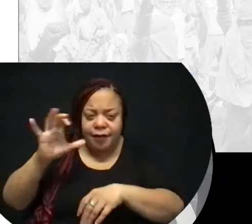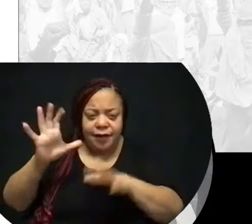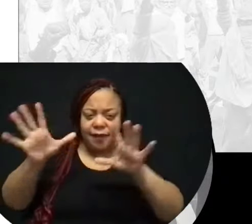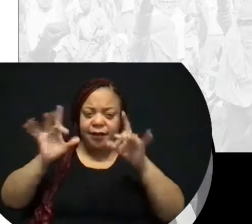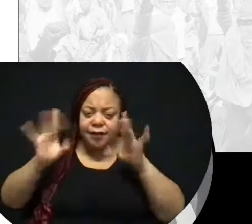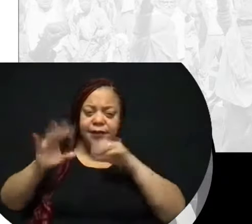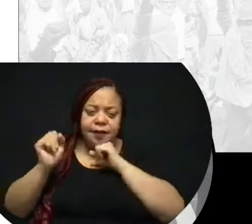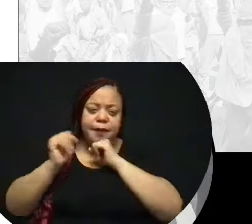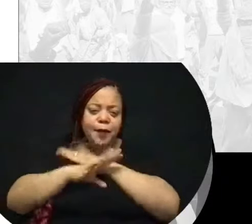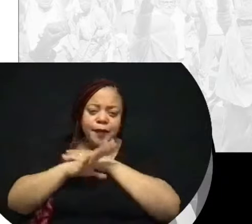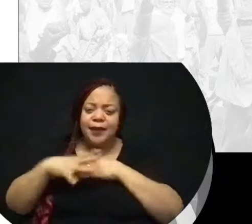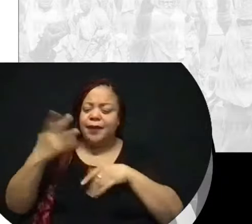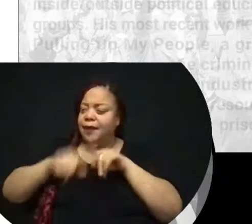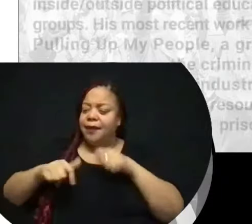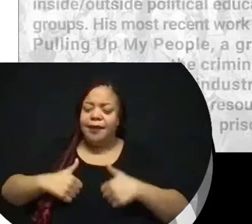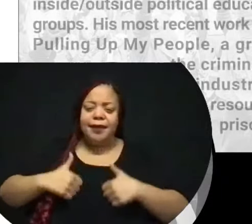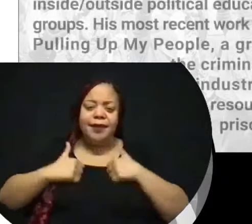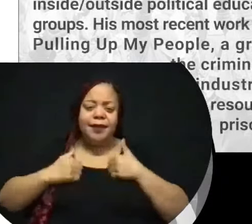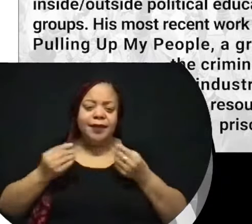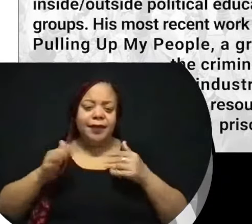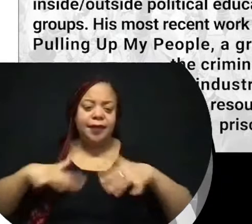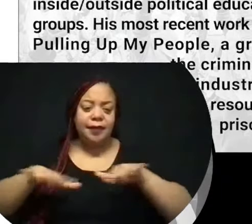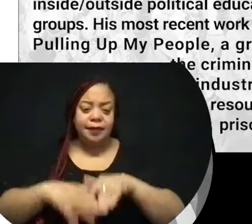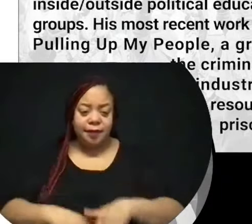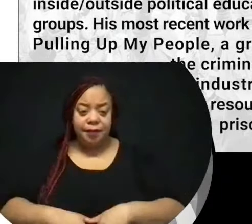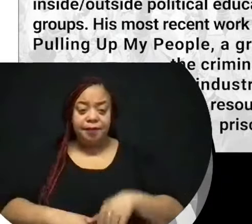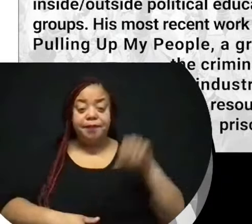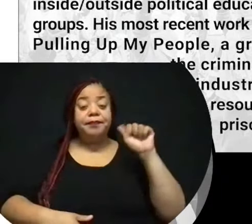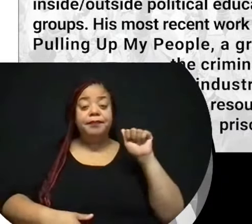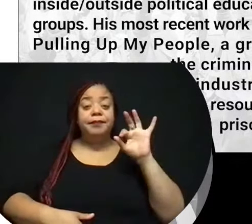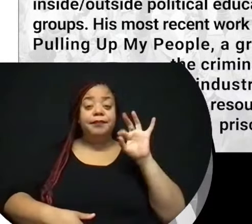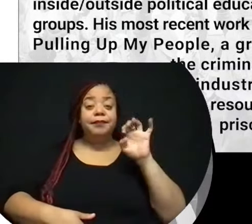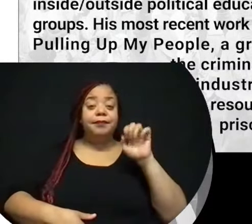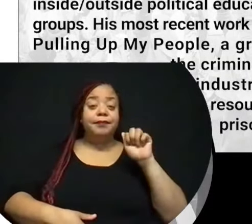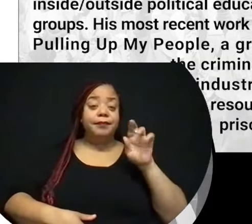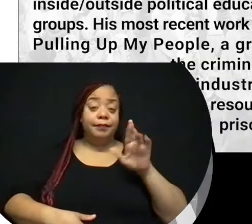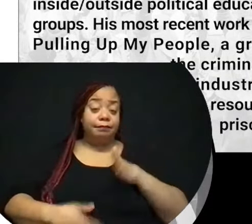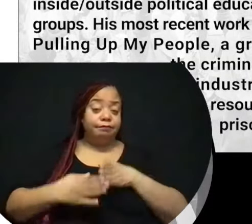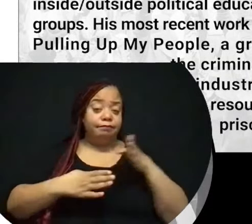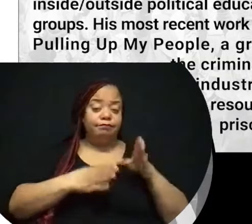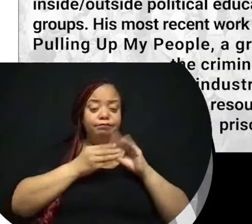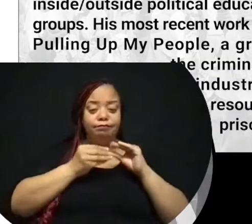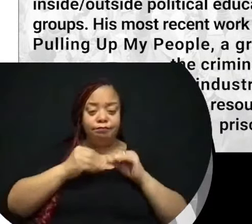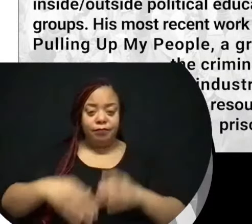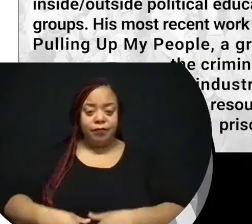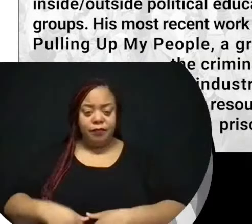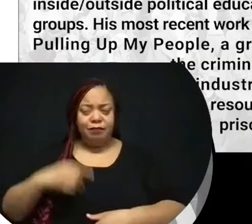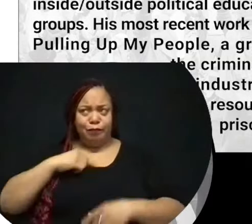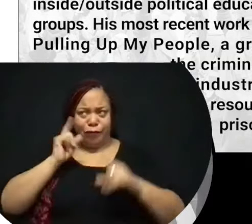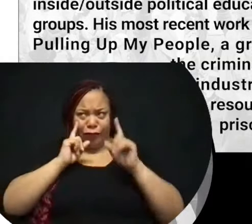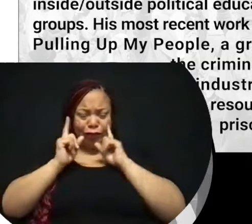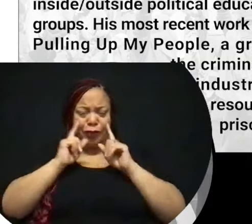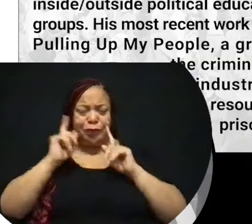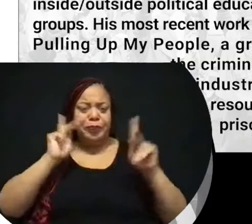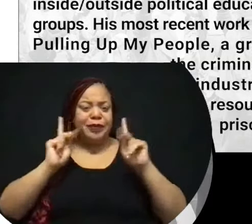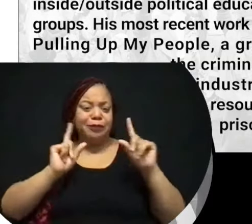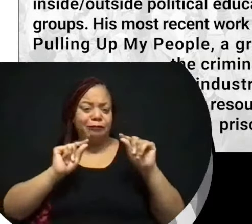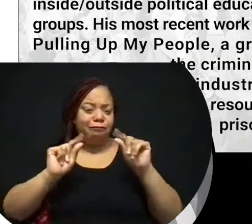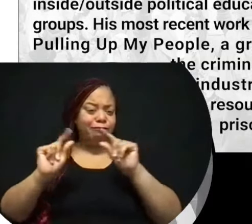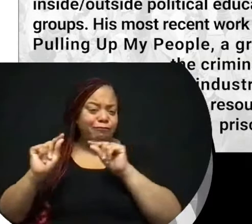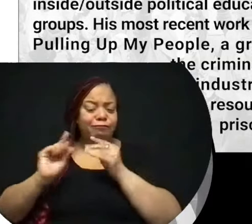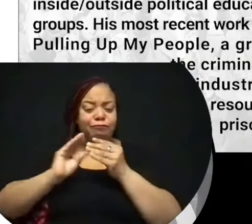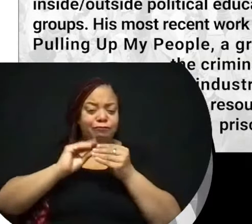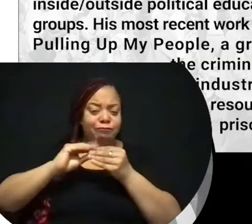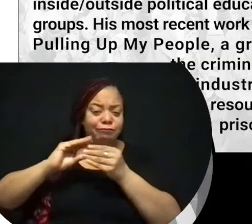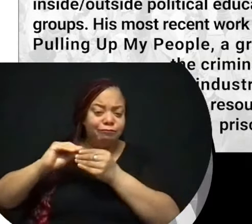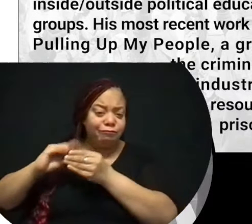I've heard people say that none of us will be free until all of us are free. But it seems like